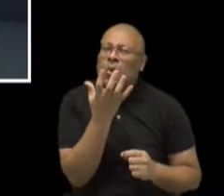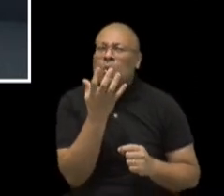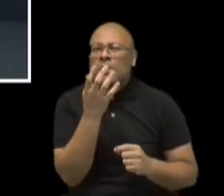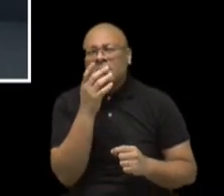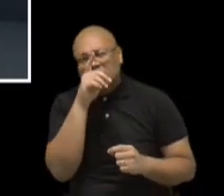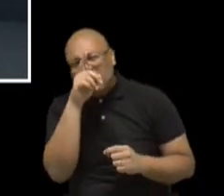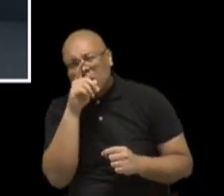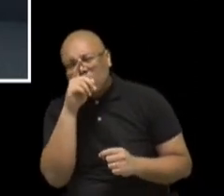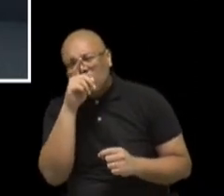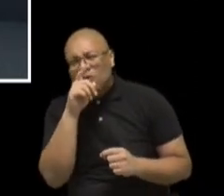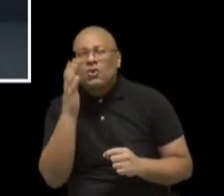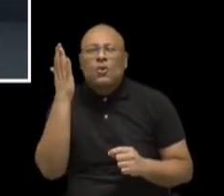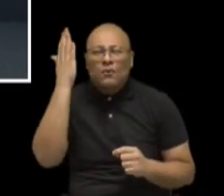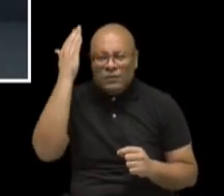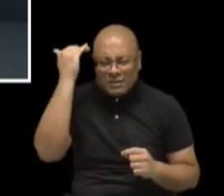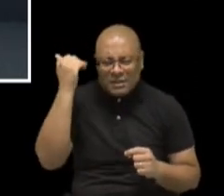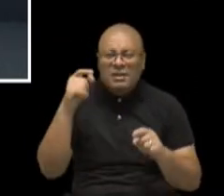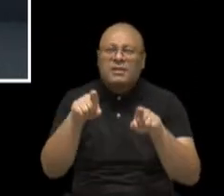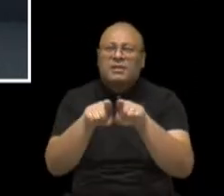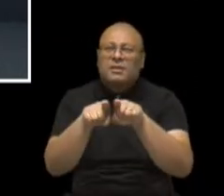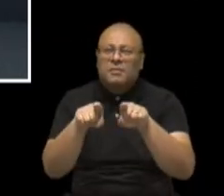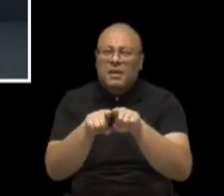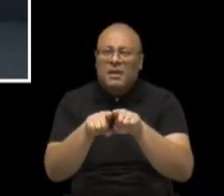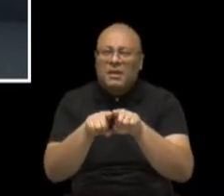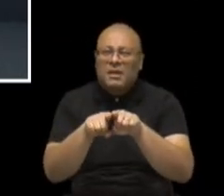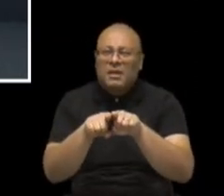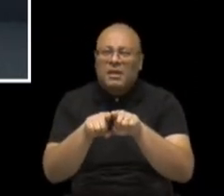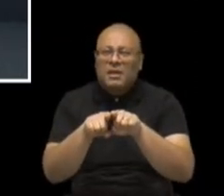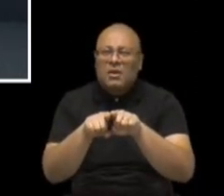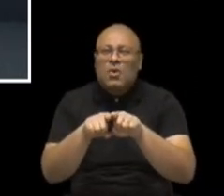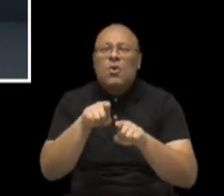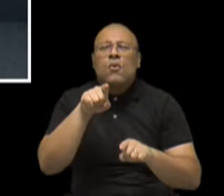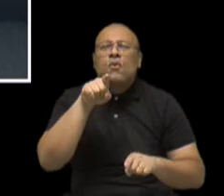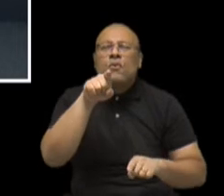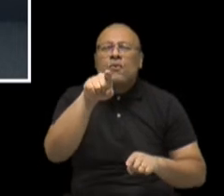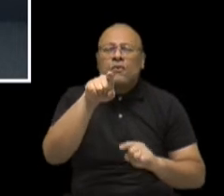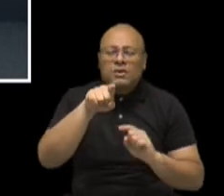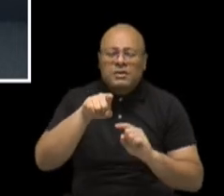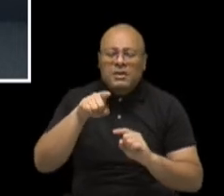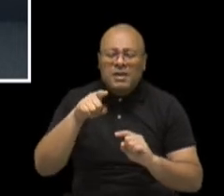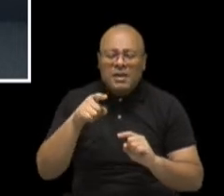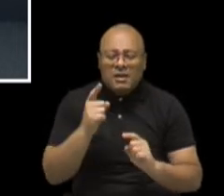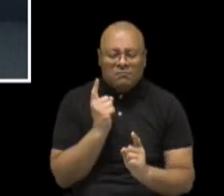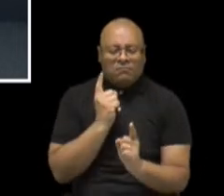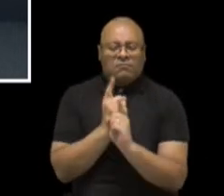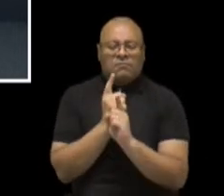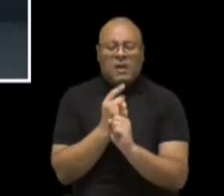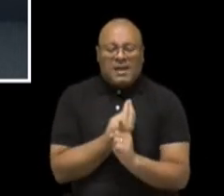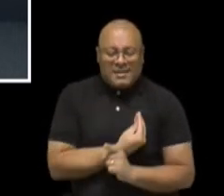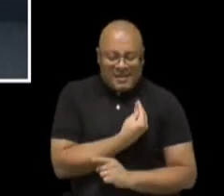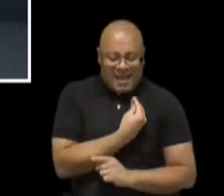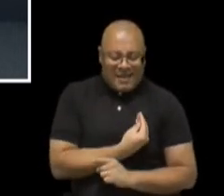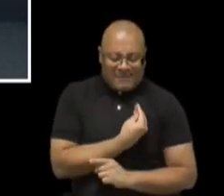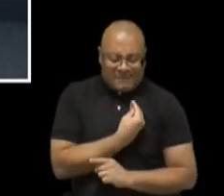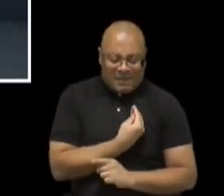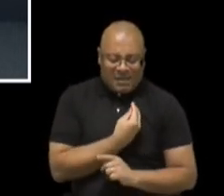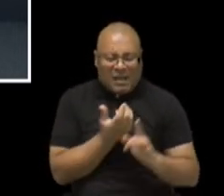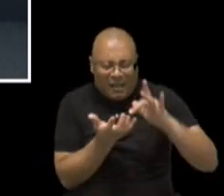You know, what's really, what is it that you really want from your life? Is it really,